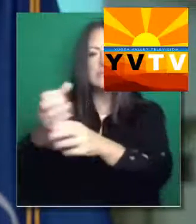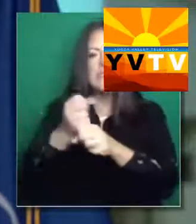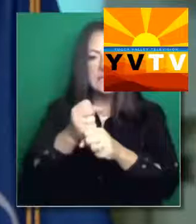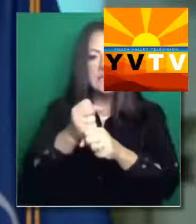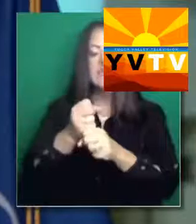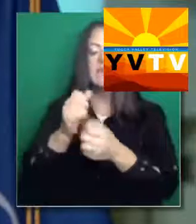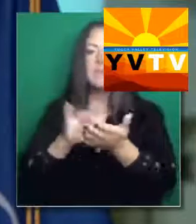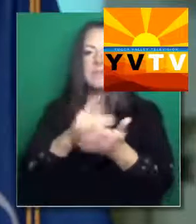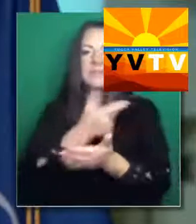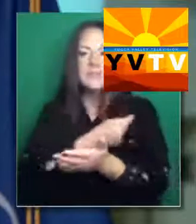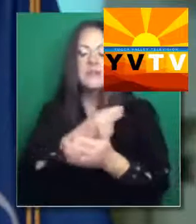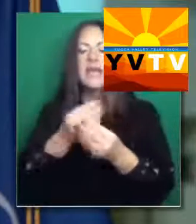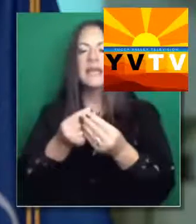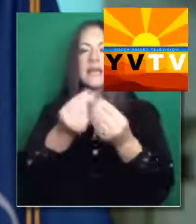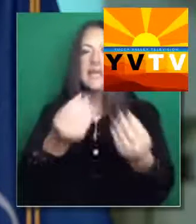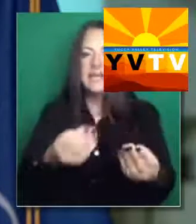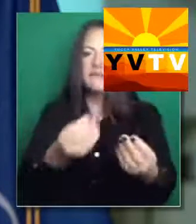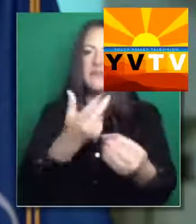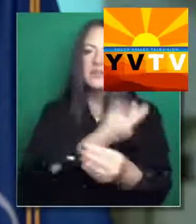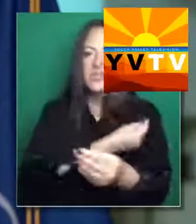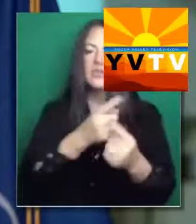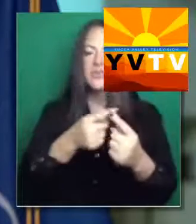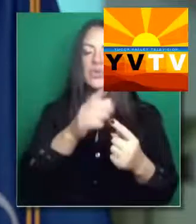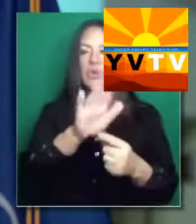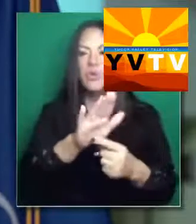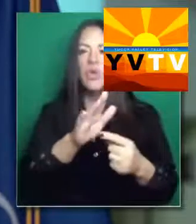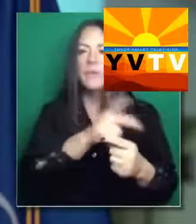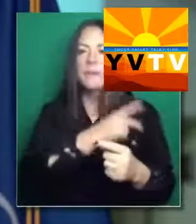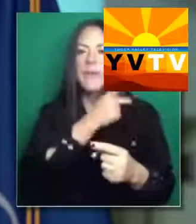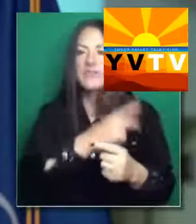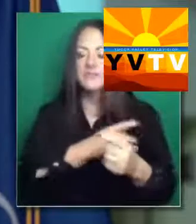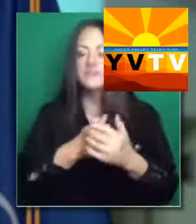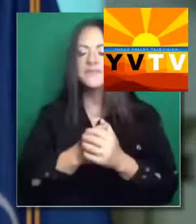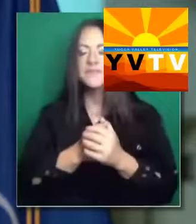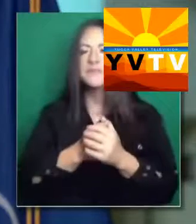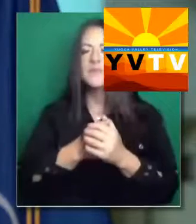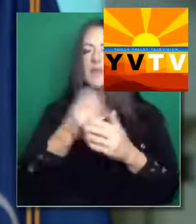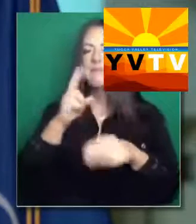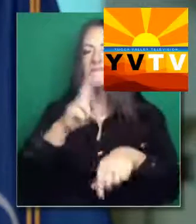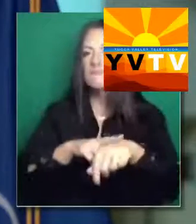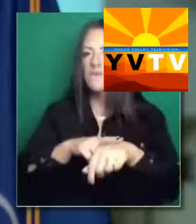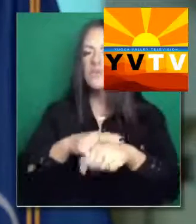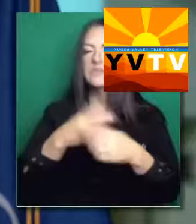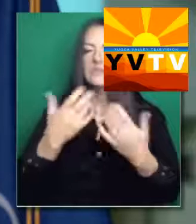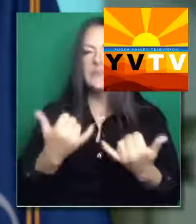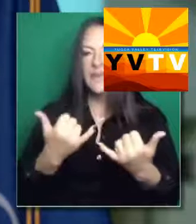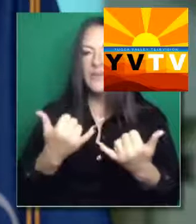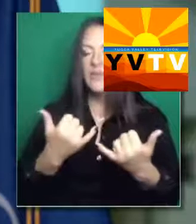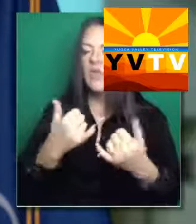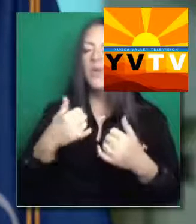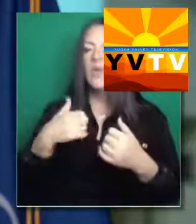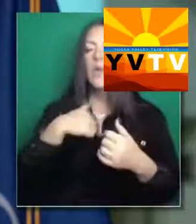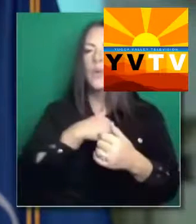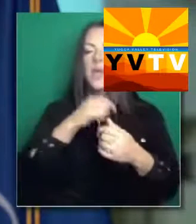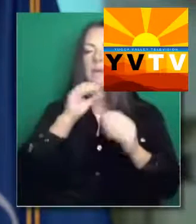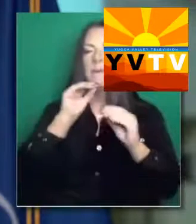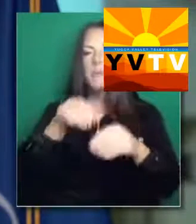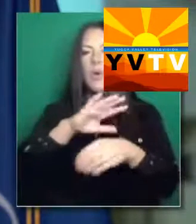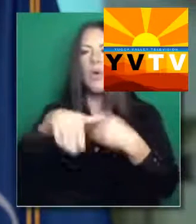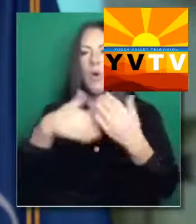I can assure you there is a much more aggressive posture now in terms of local accountability, in terms of the administration.